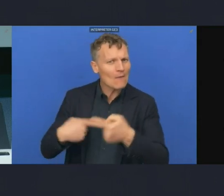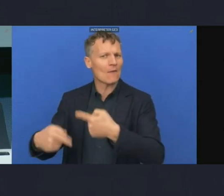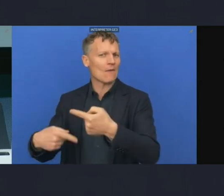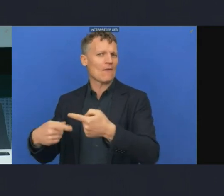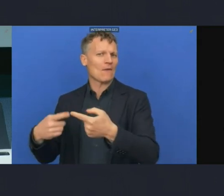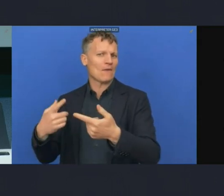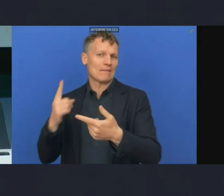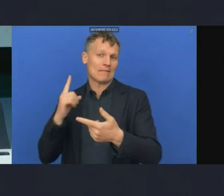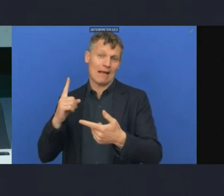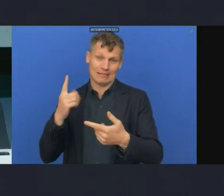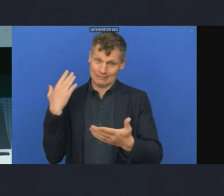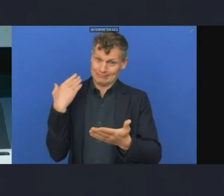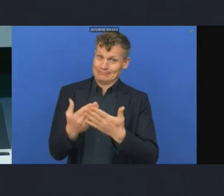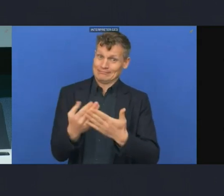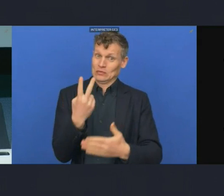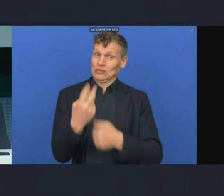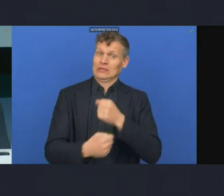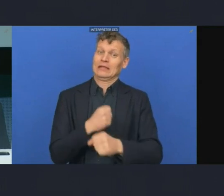that we just passed.